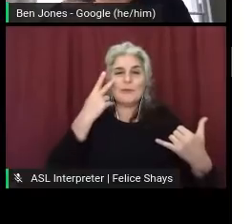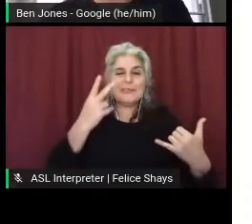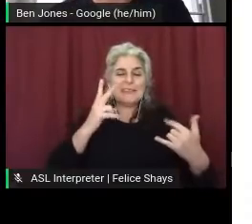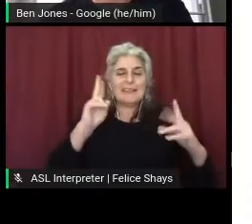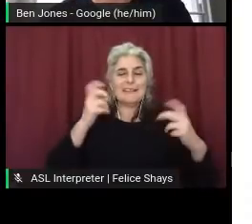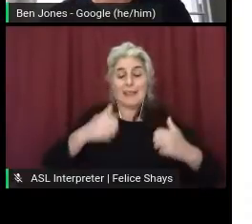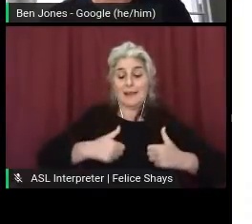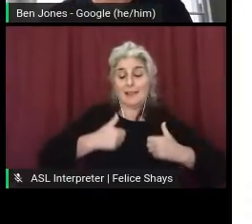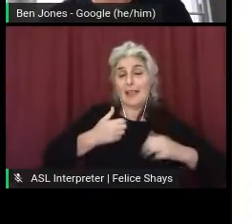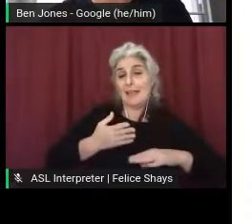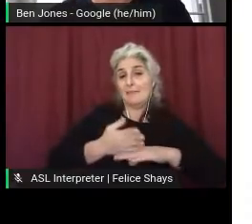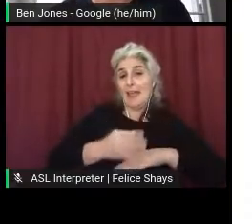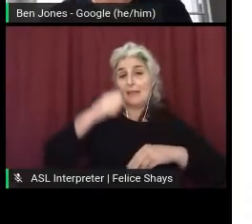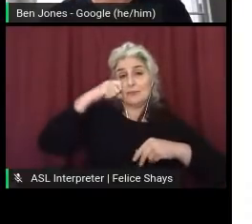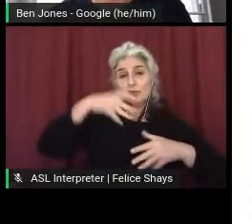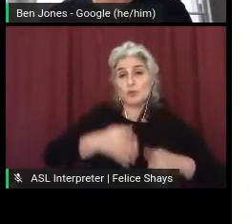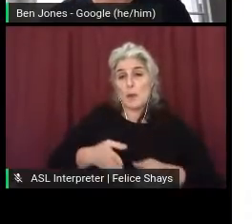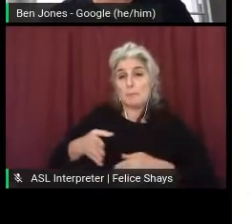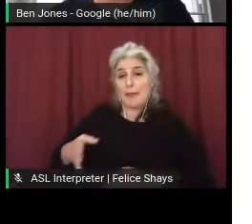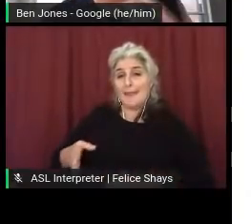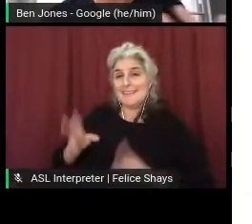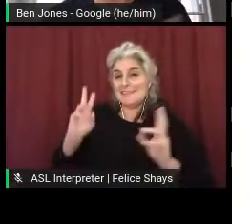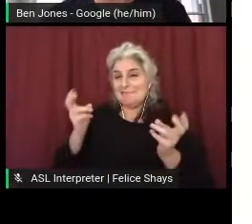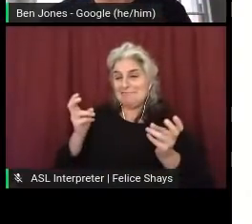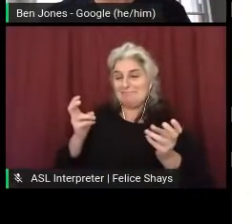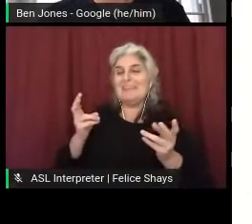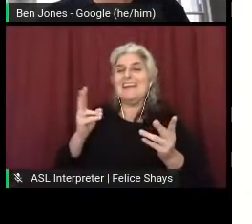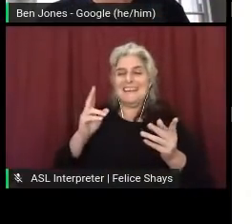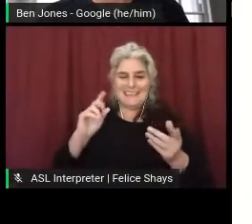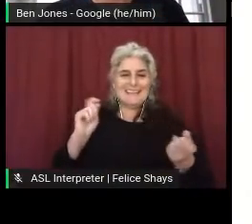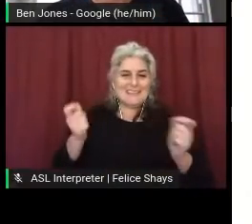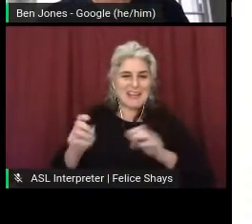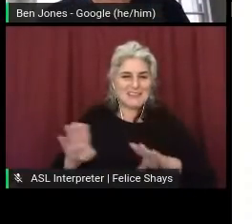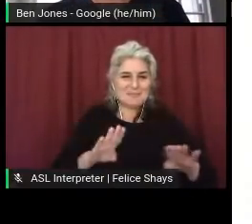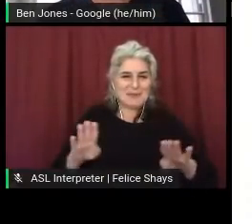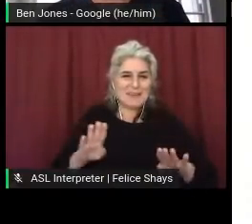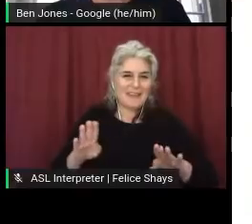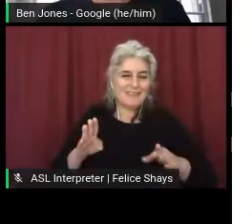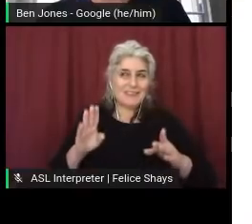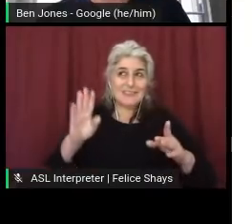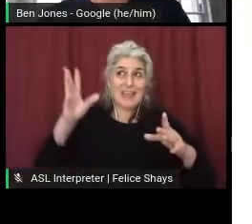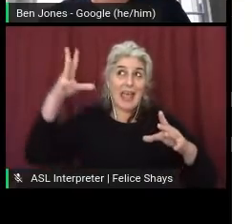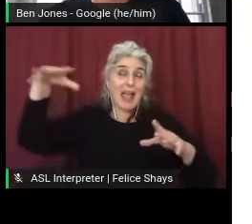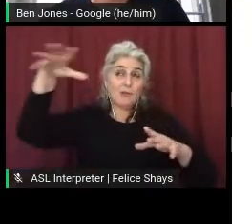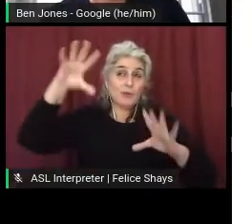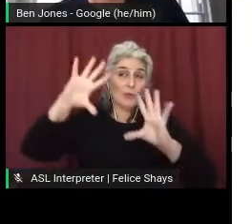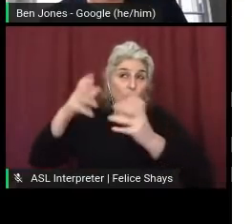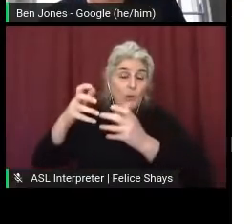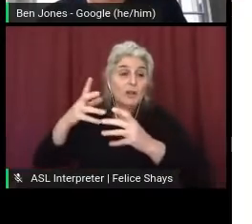this is it worth it, behaviors are starting to emerge, and consumers are responding to them differently.